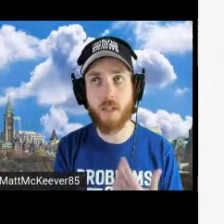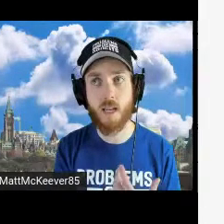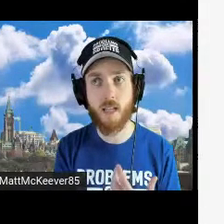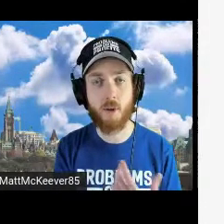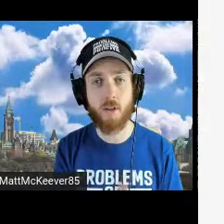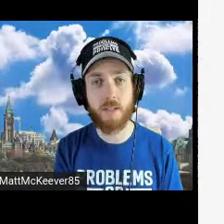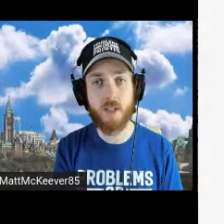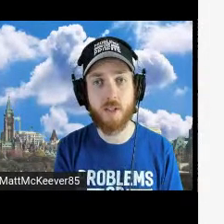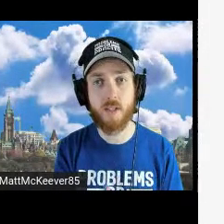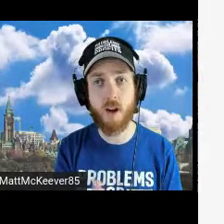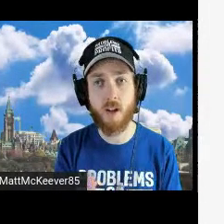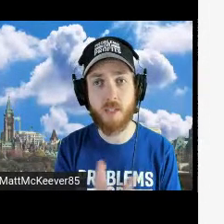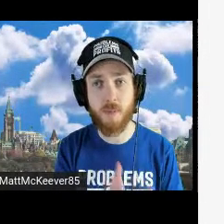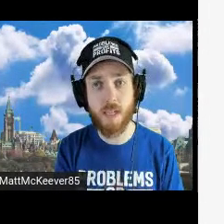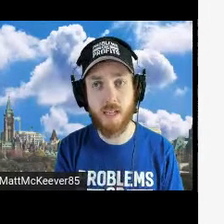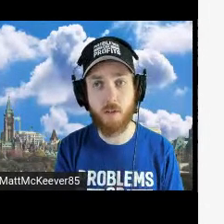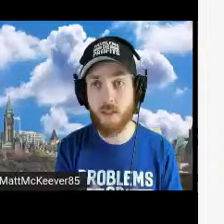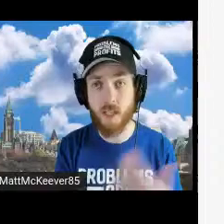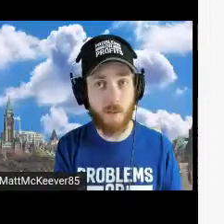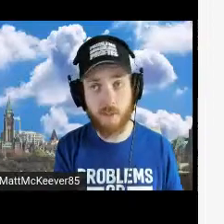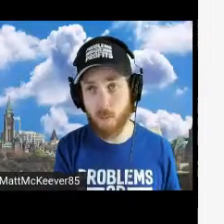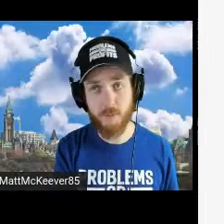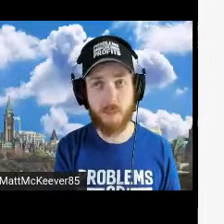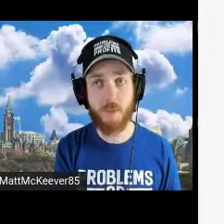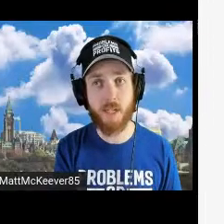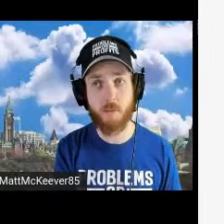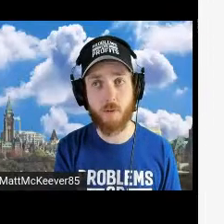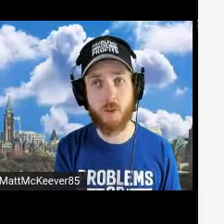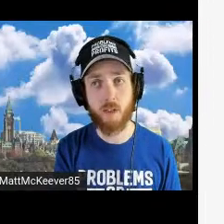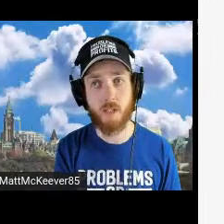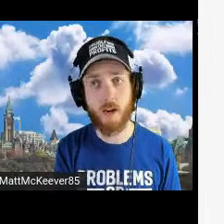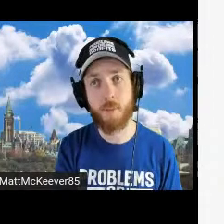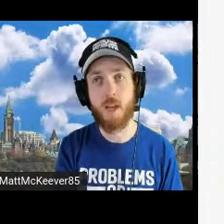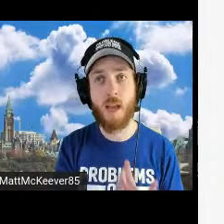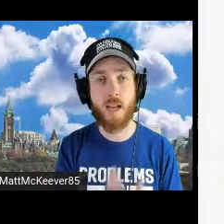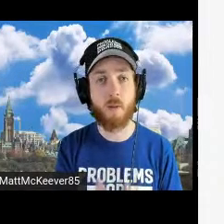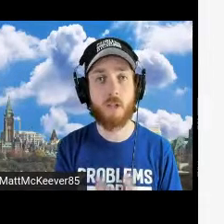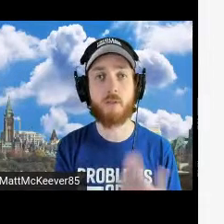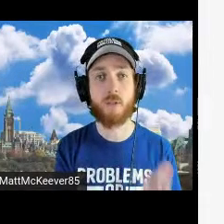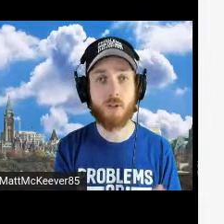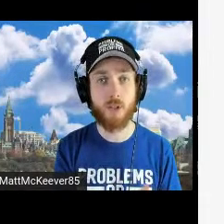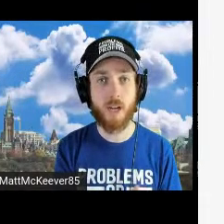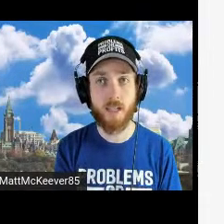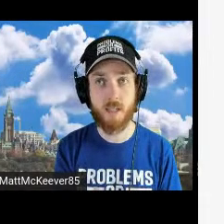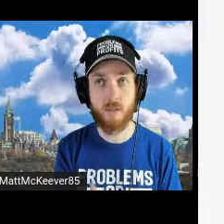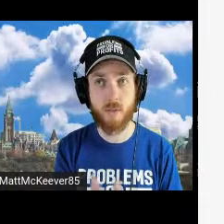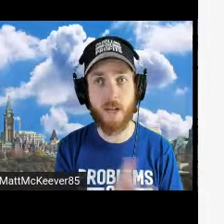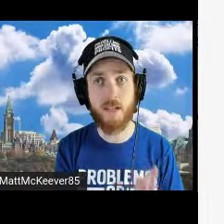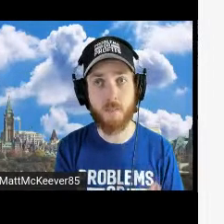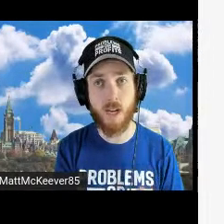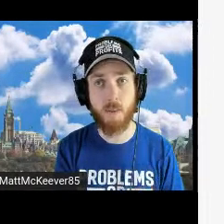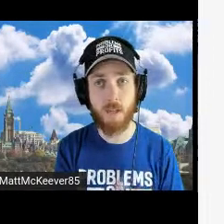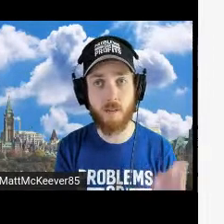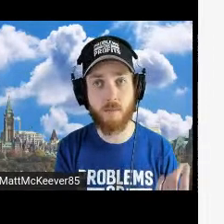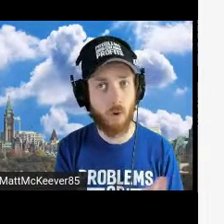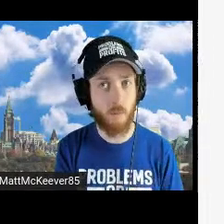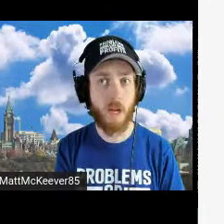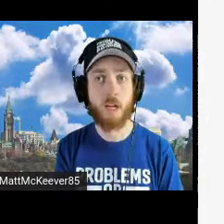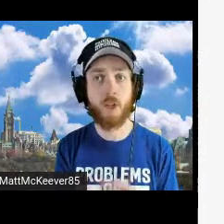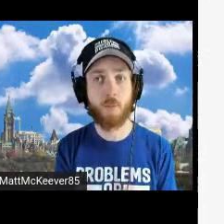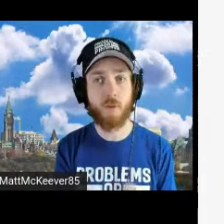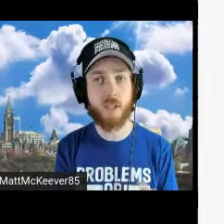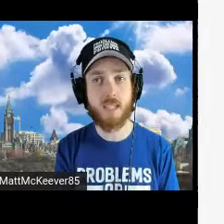of different Canadian politicians are speaking out. Some of them have been speaking out for a long time. And again, want to encourage you guys to spend some time and get